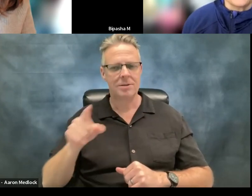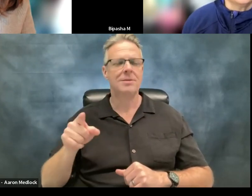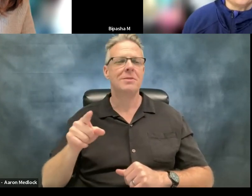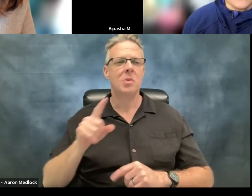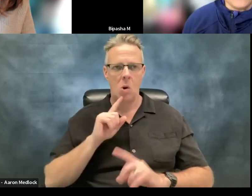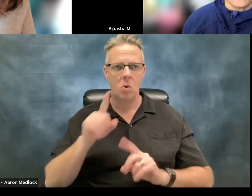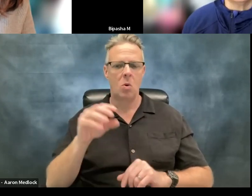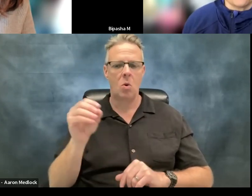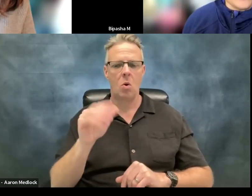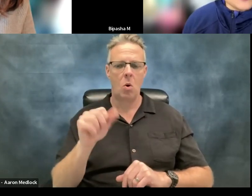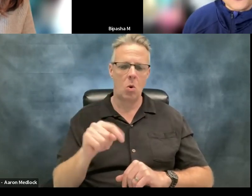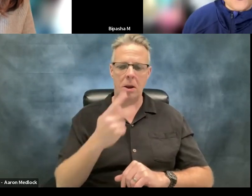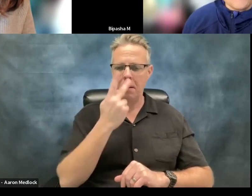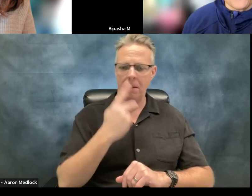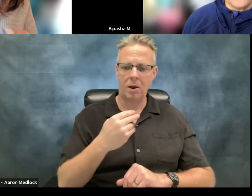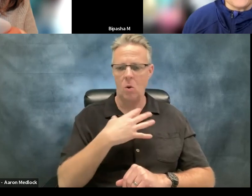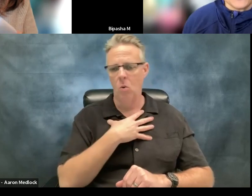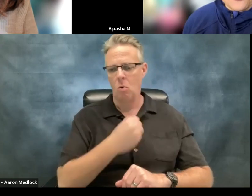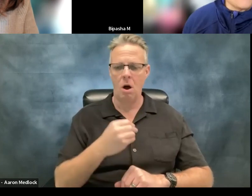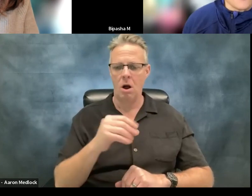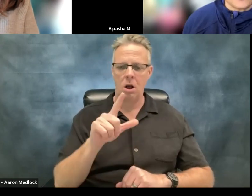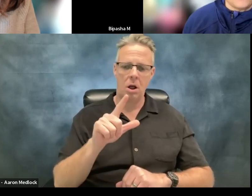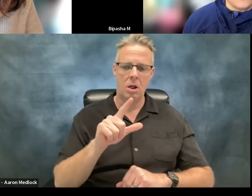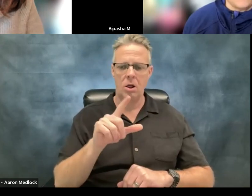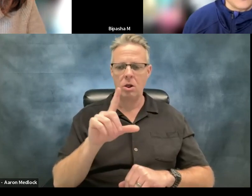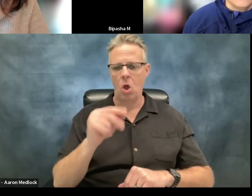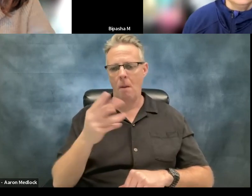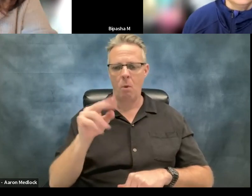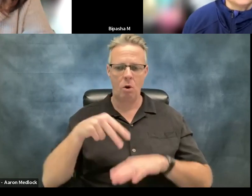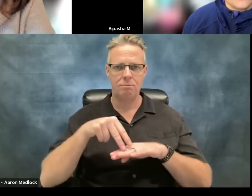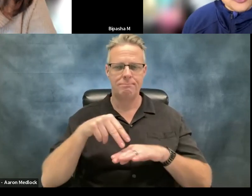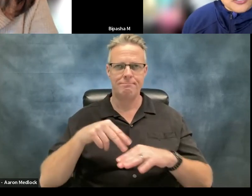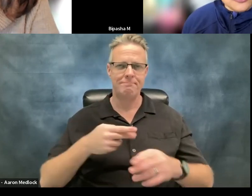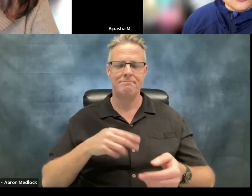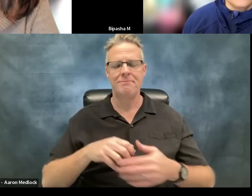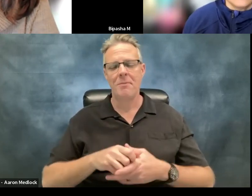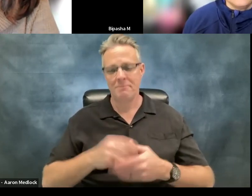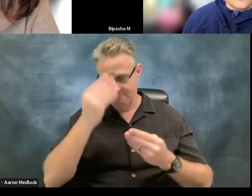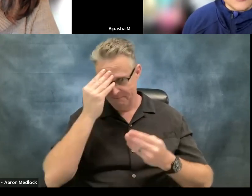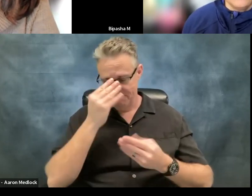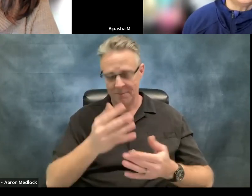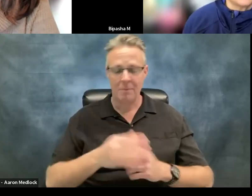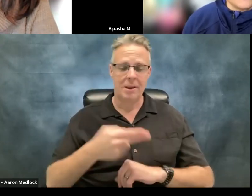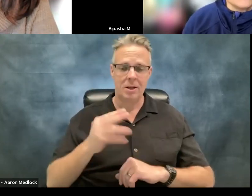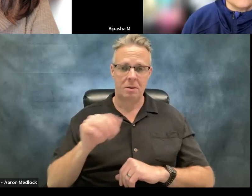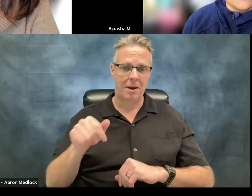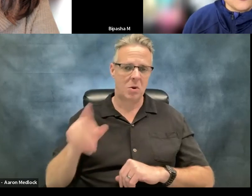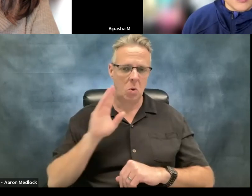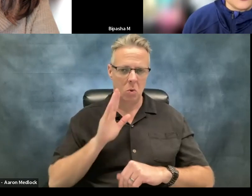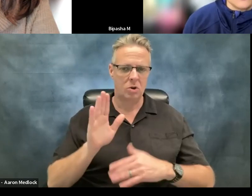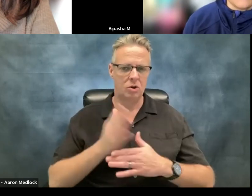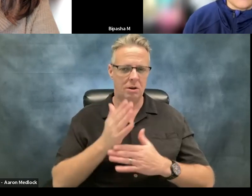coast on a pink and white longboard whenever possible. I just want you all to know that HMA will be sharing